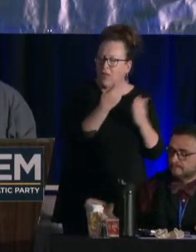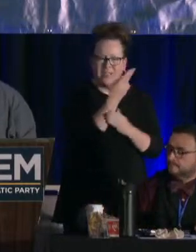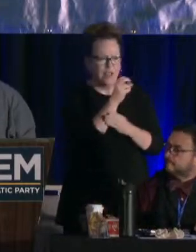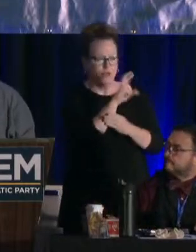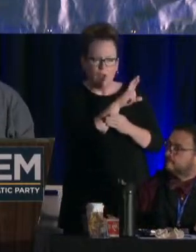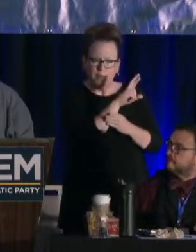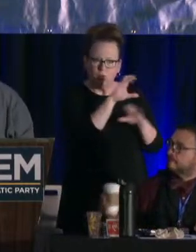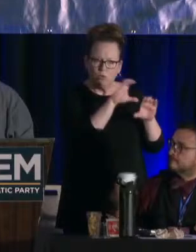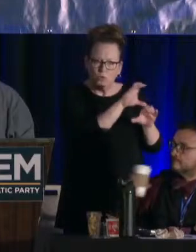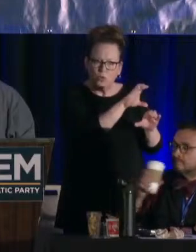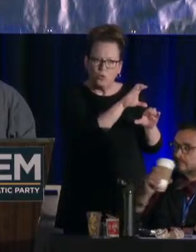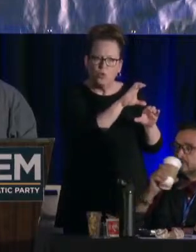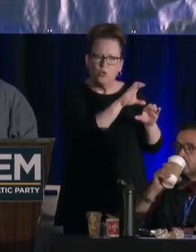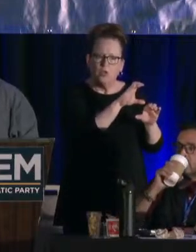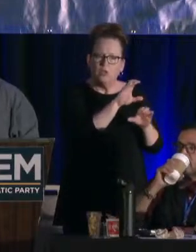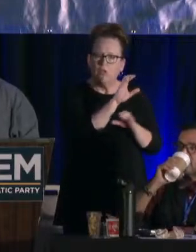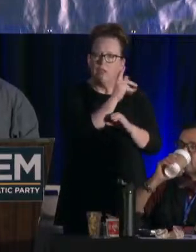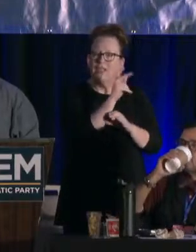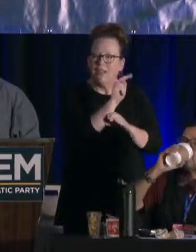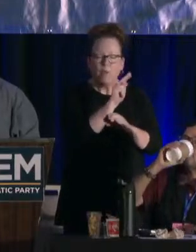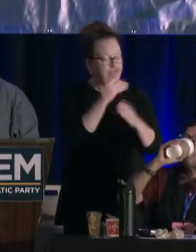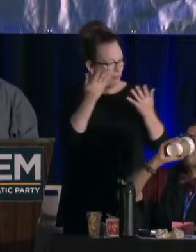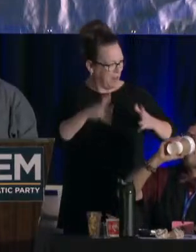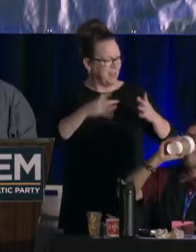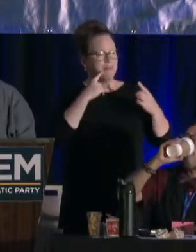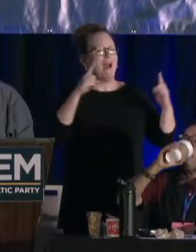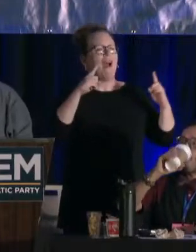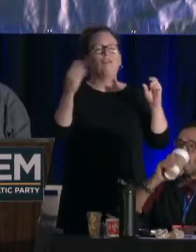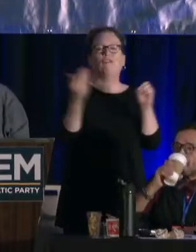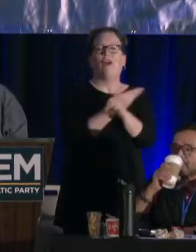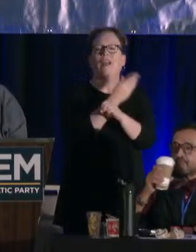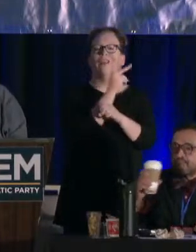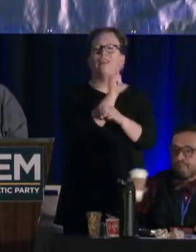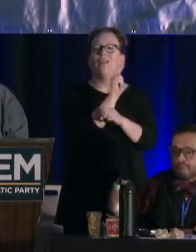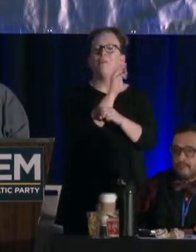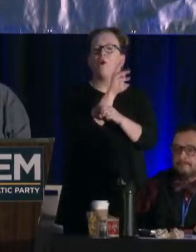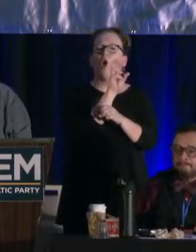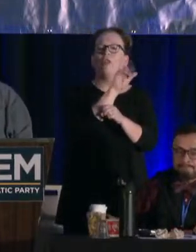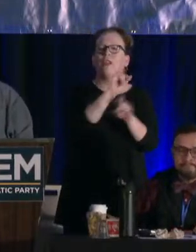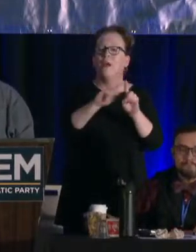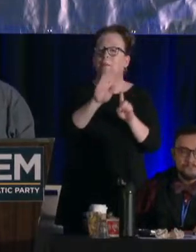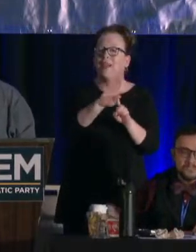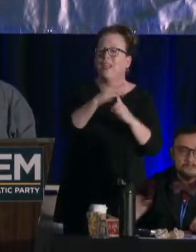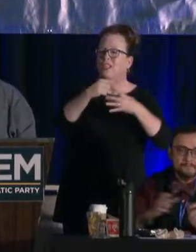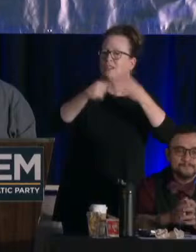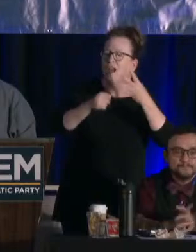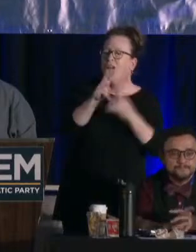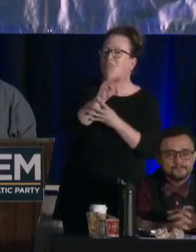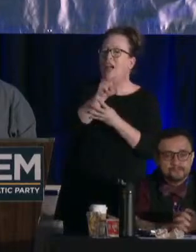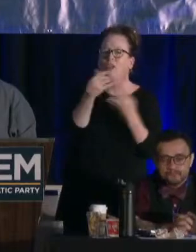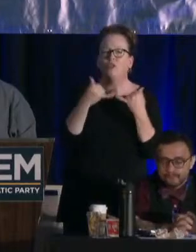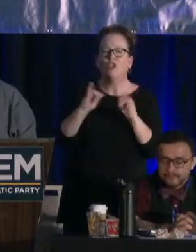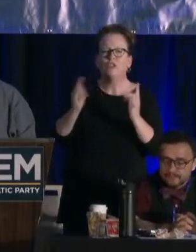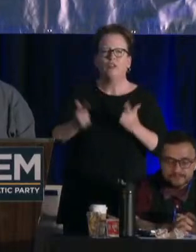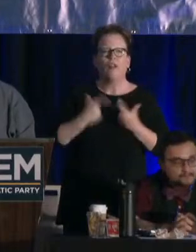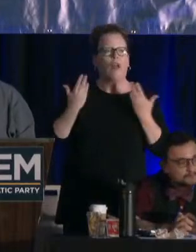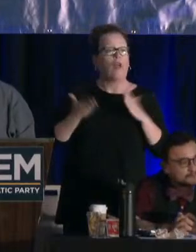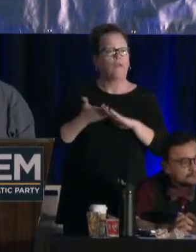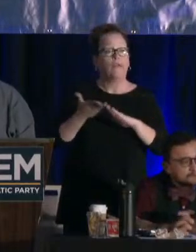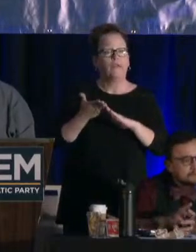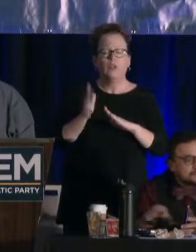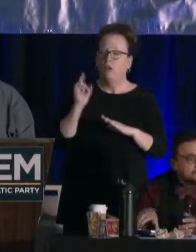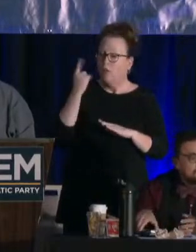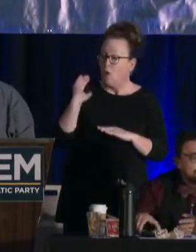already fired Kevin McCarthy, his values are still alive in their conference. For our House